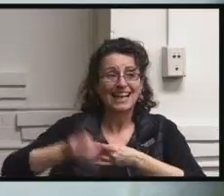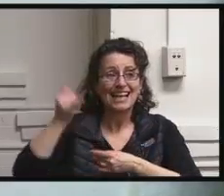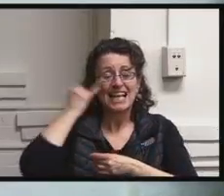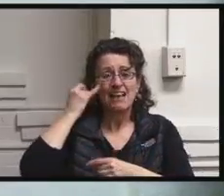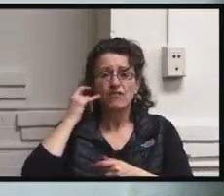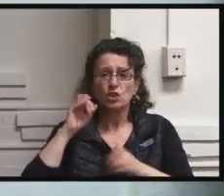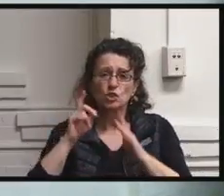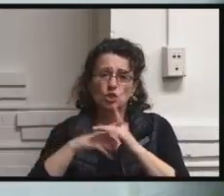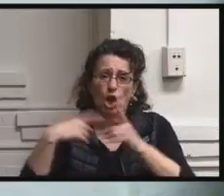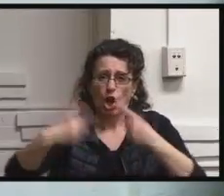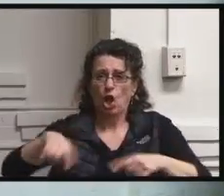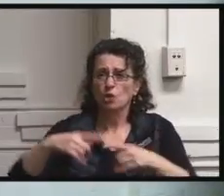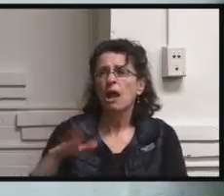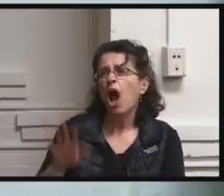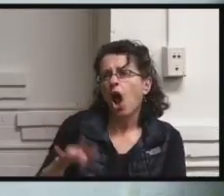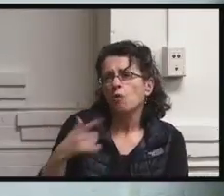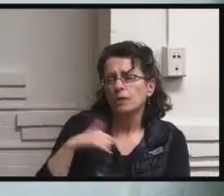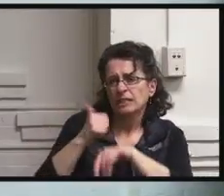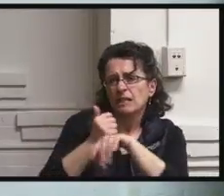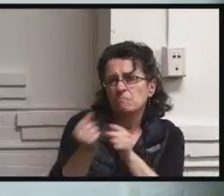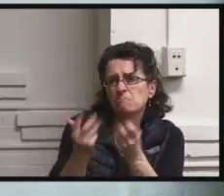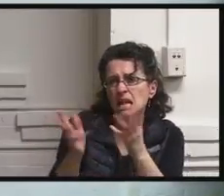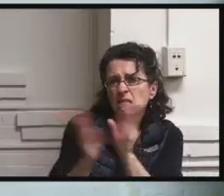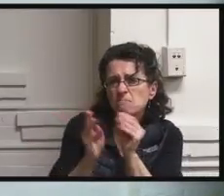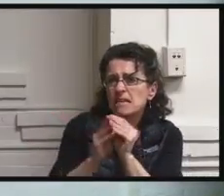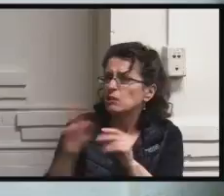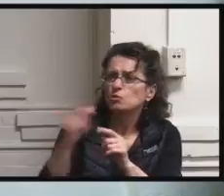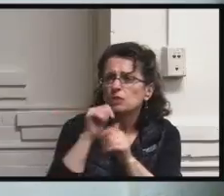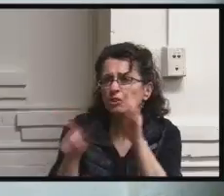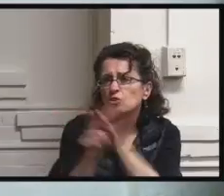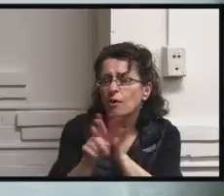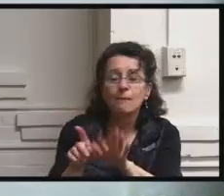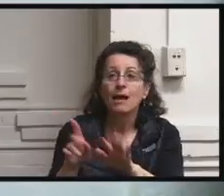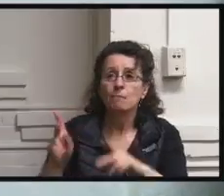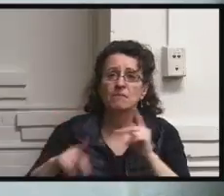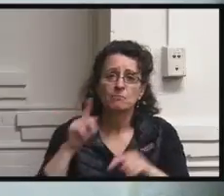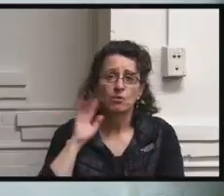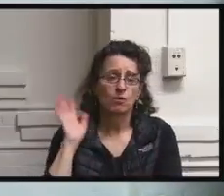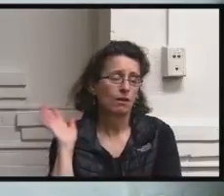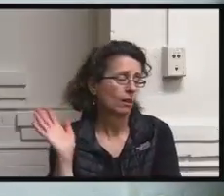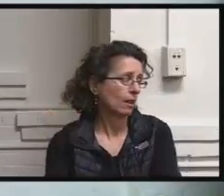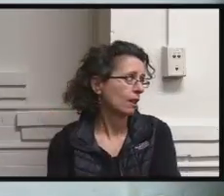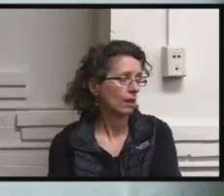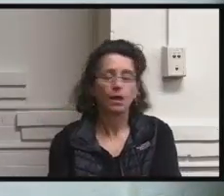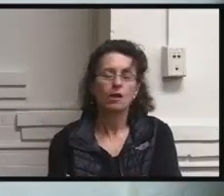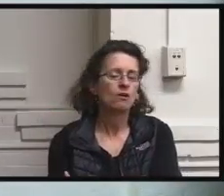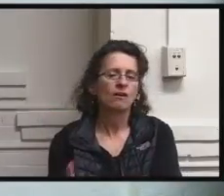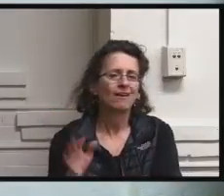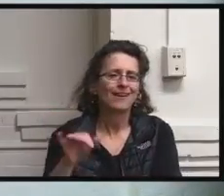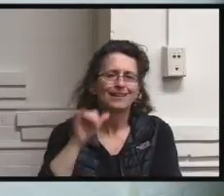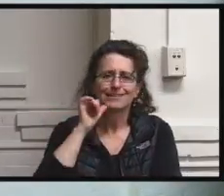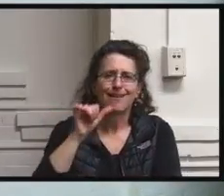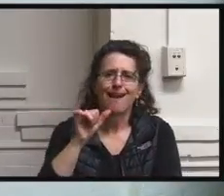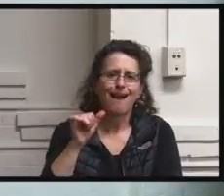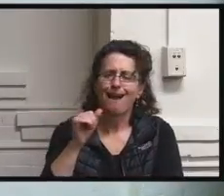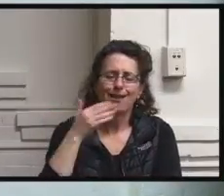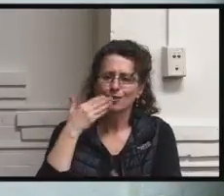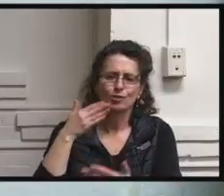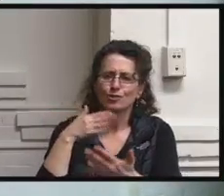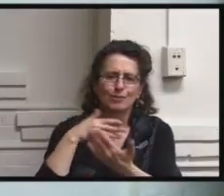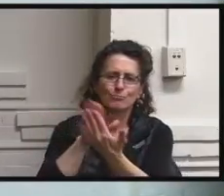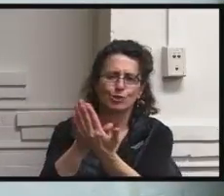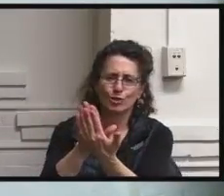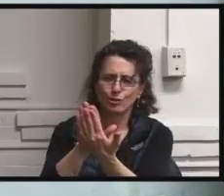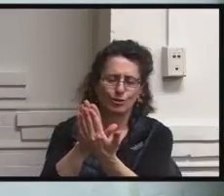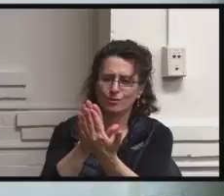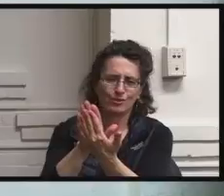you exactly nowhere with the voters. So you've got to engage much more actively in selling your proposition